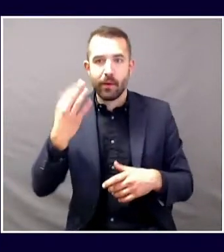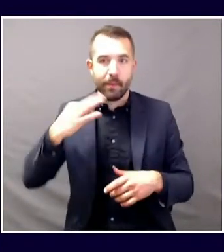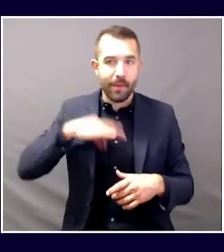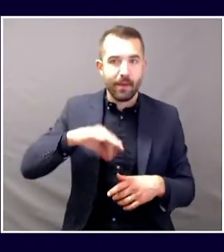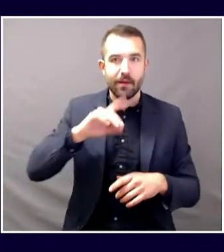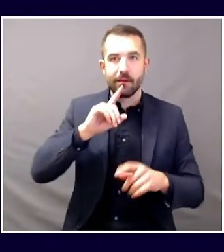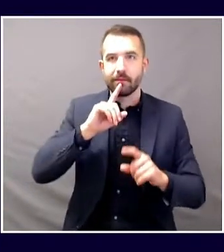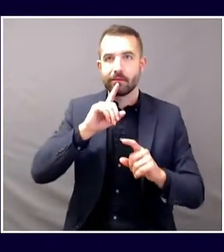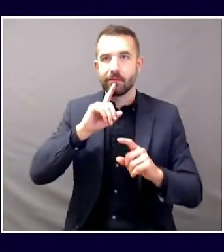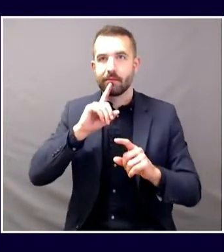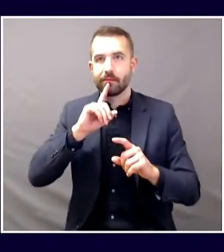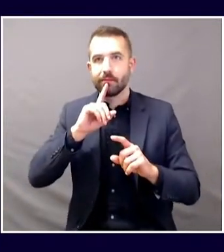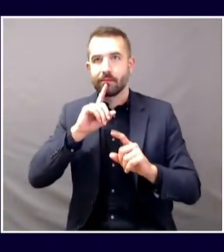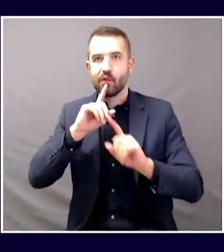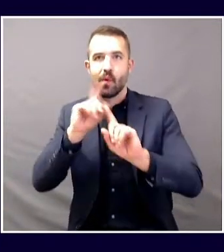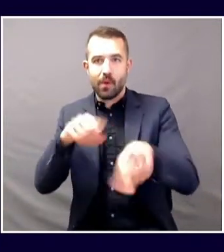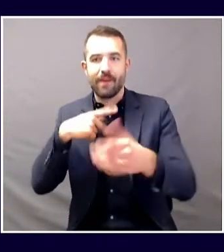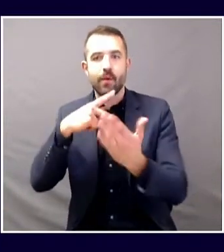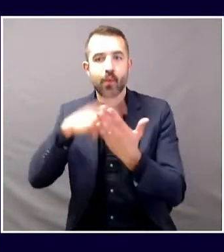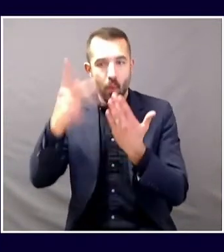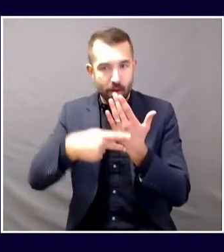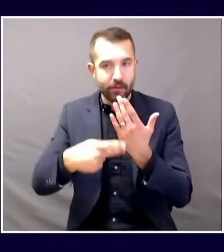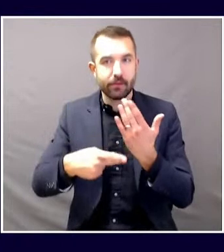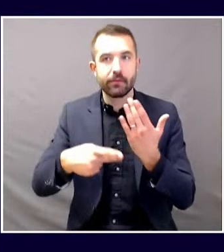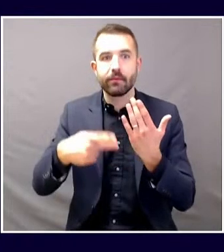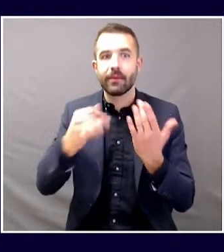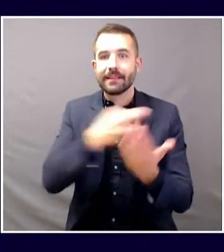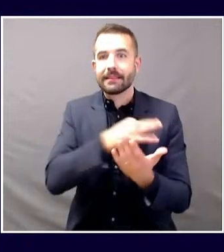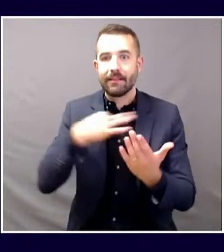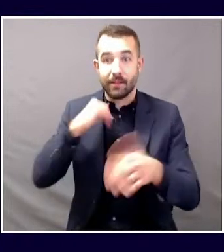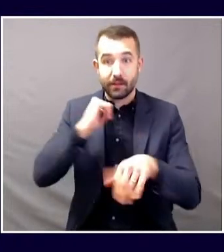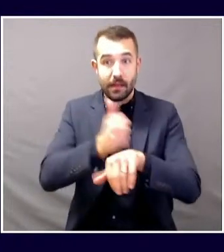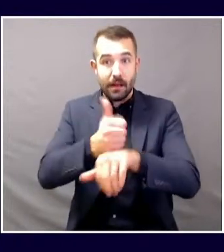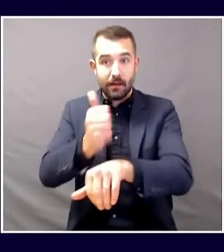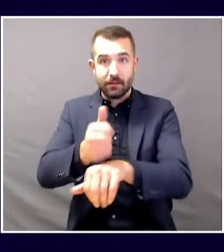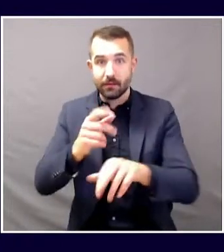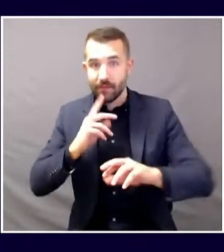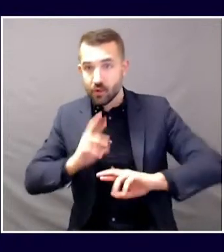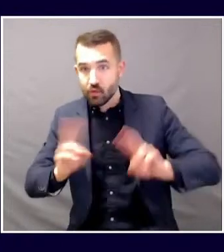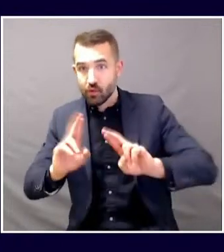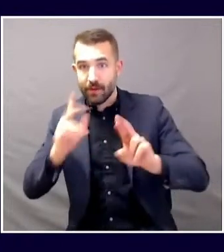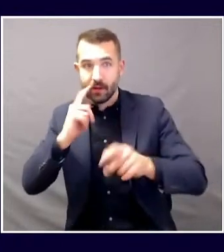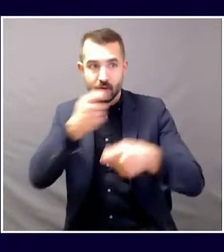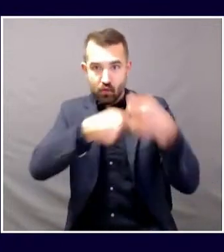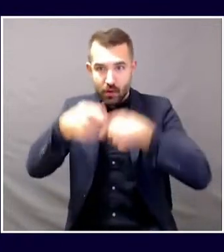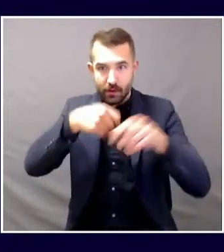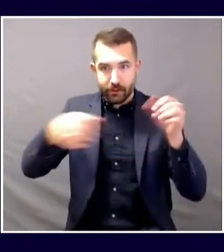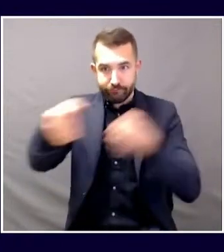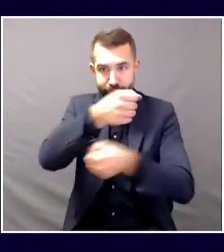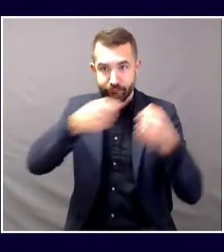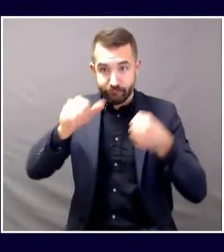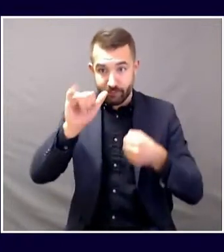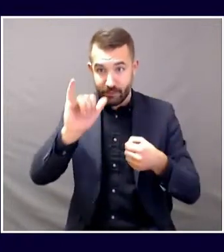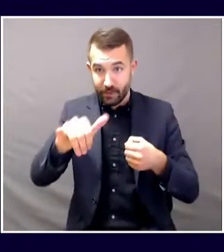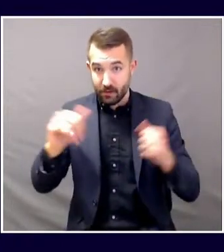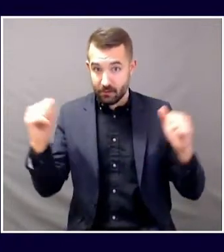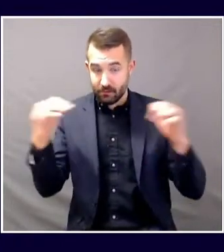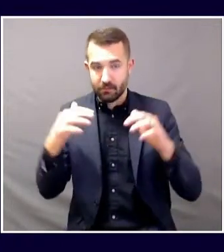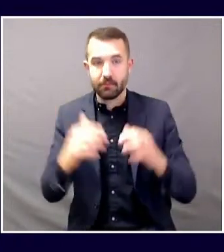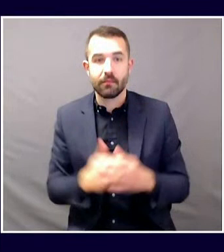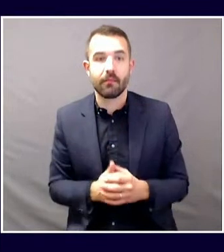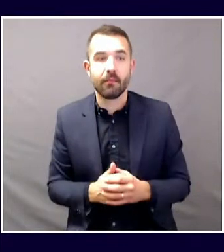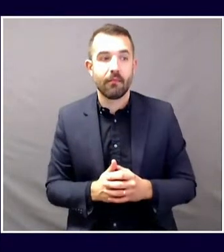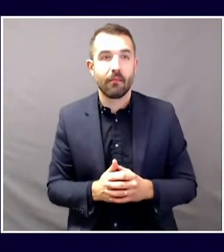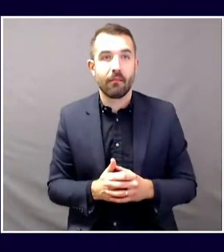strategies when we start thinking about staffing shortages. One of them is working with hospitals either geographically or on a system